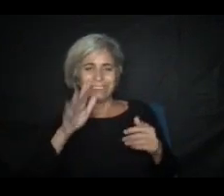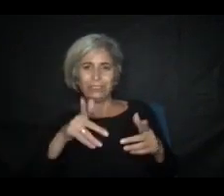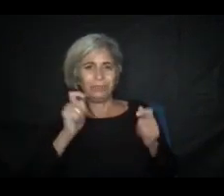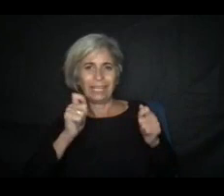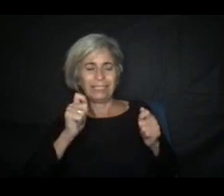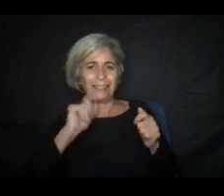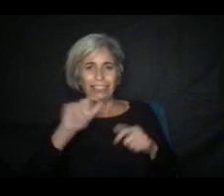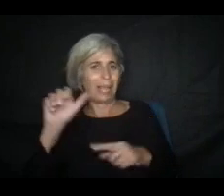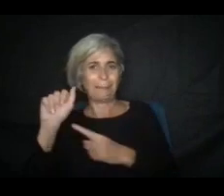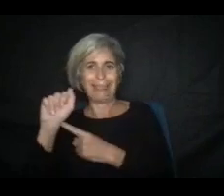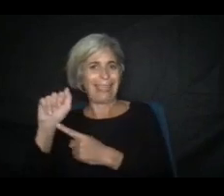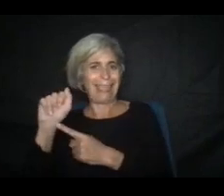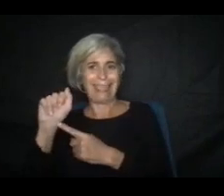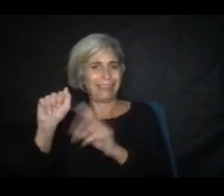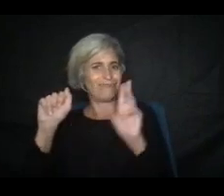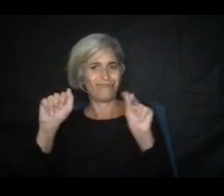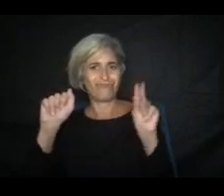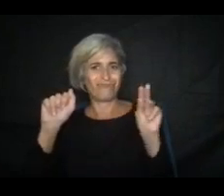rating.